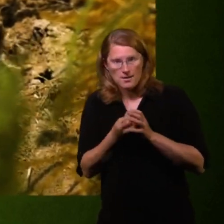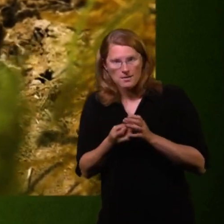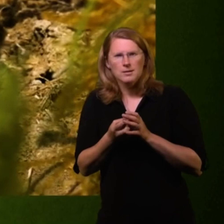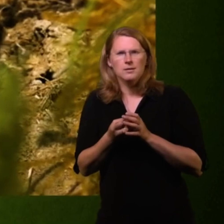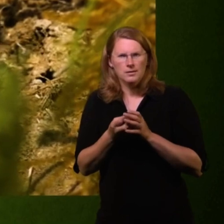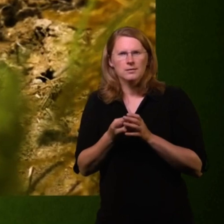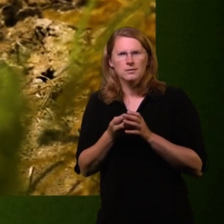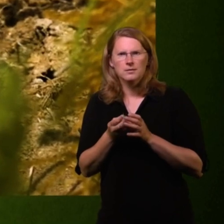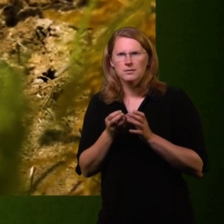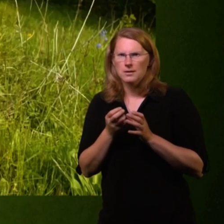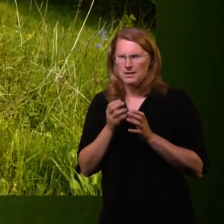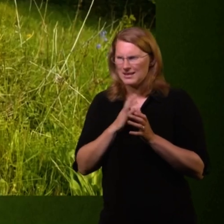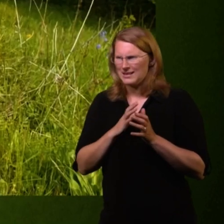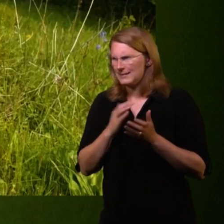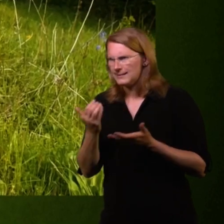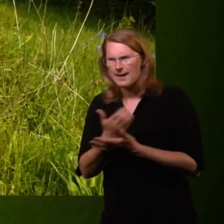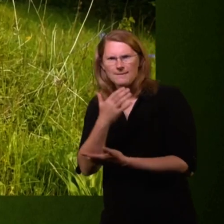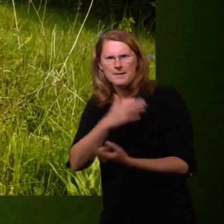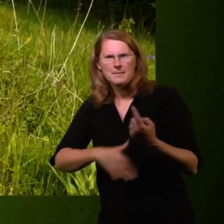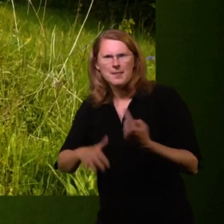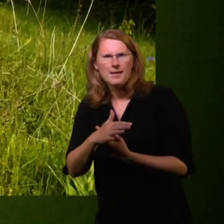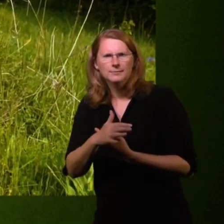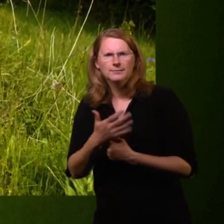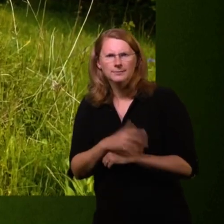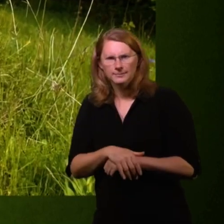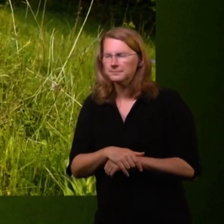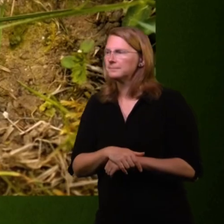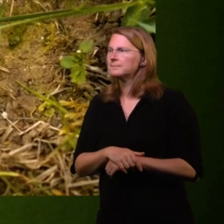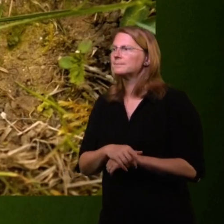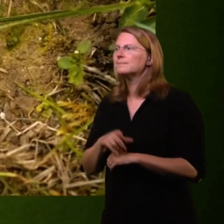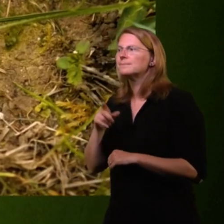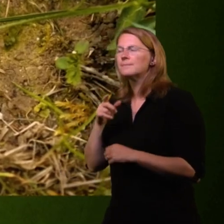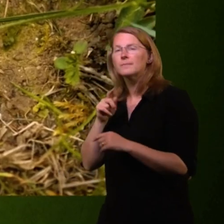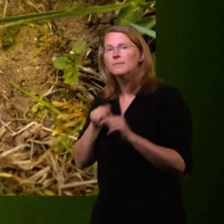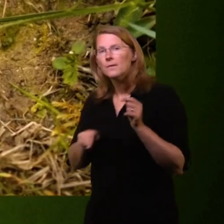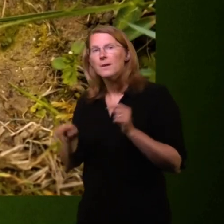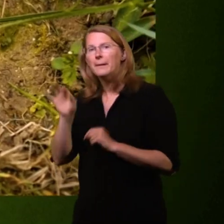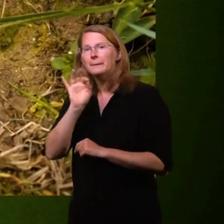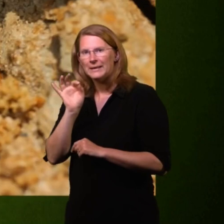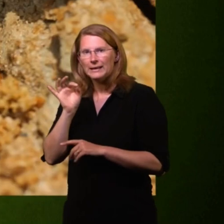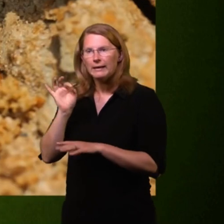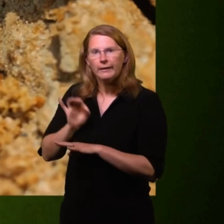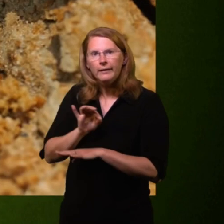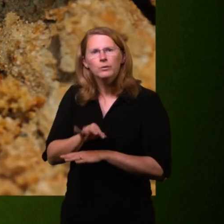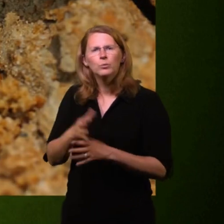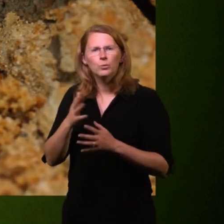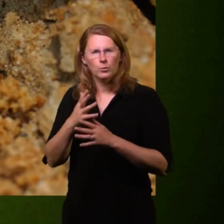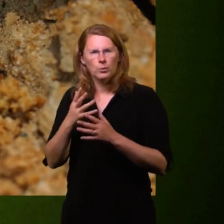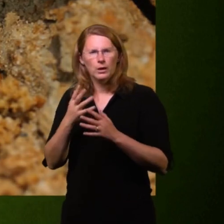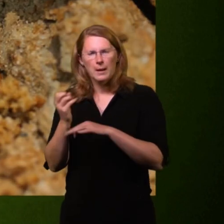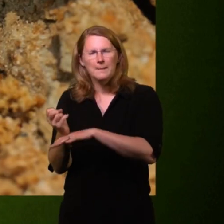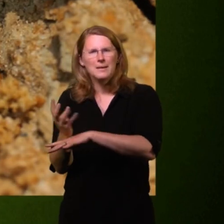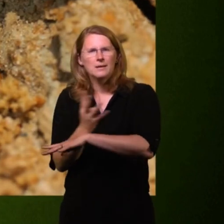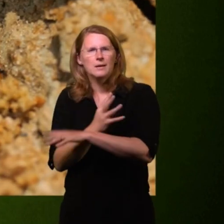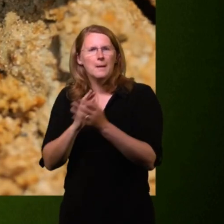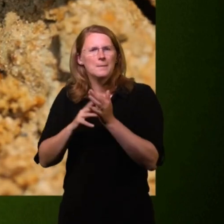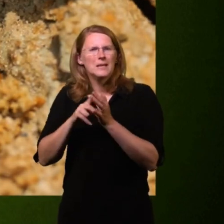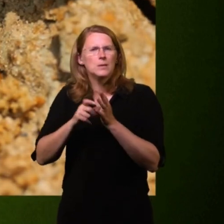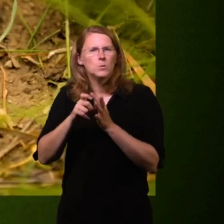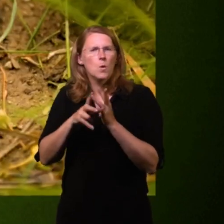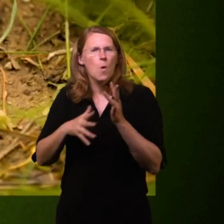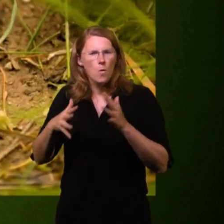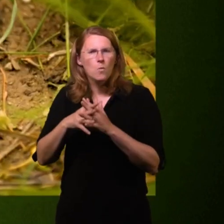And with so many solitary bees in the meadow, there are plenty of ready-made nest holes, with more attentive